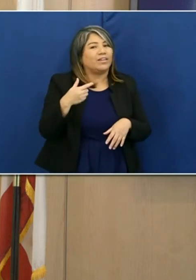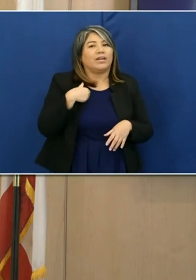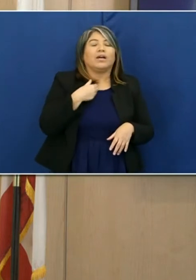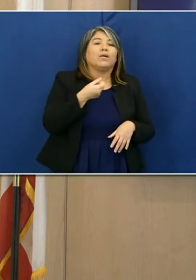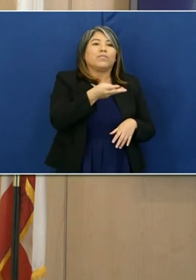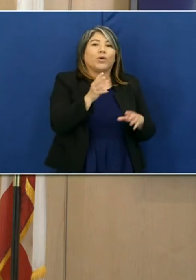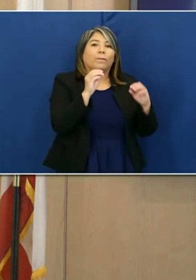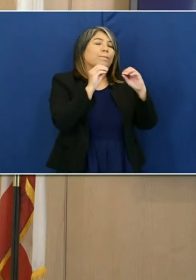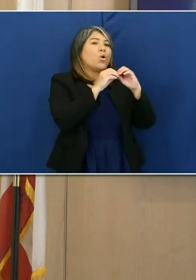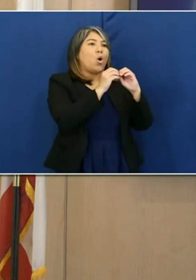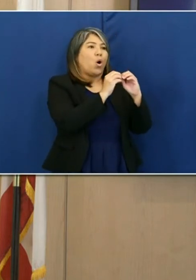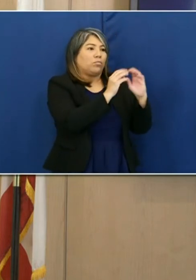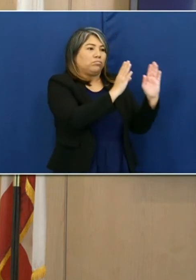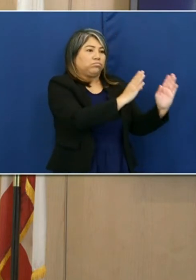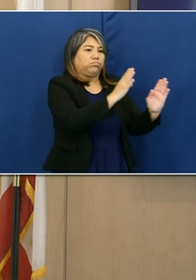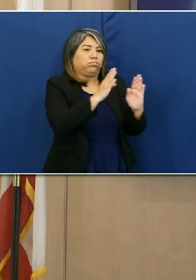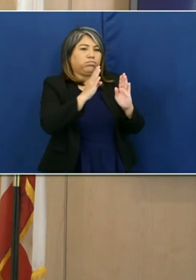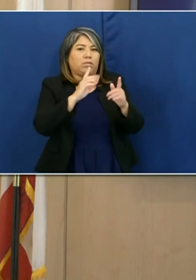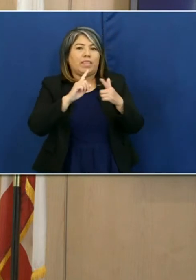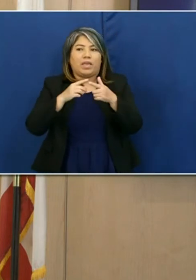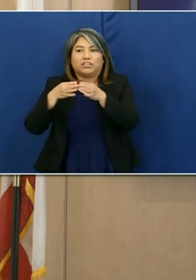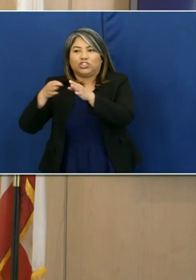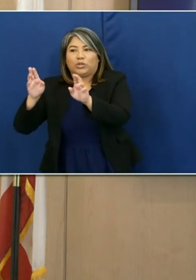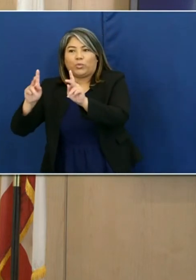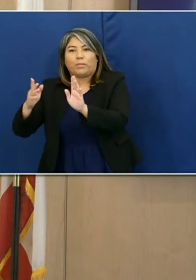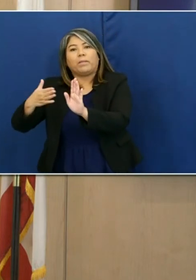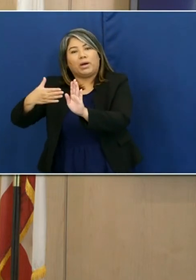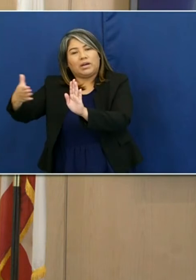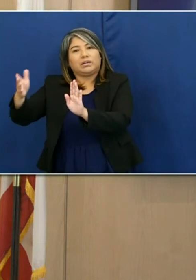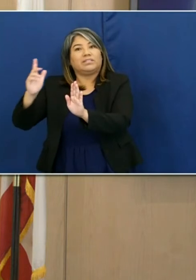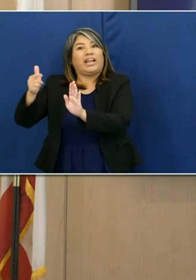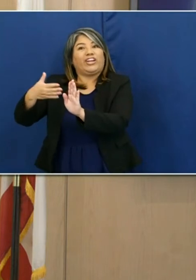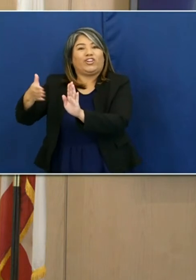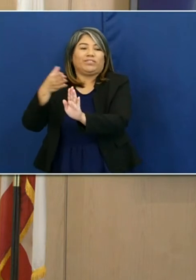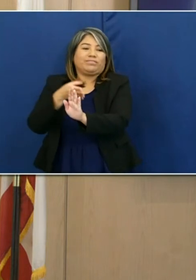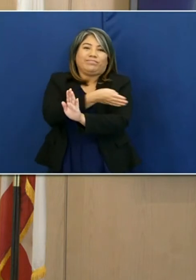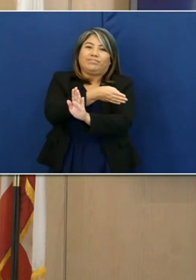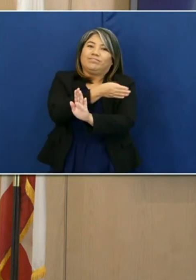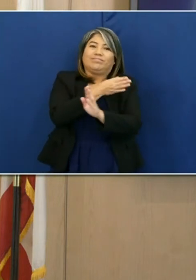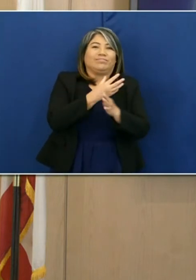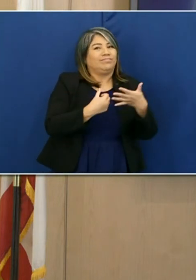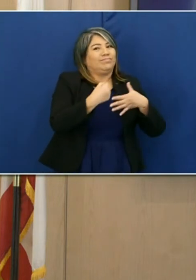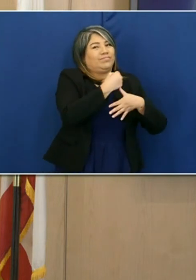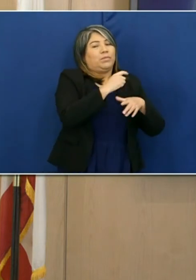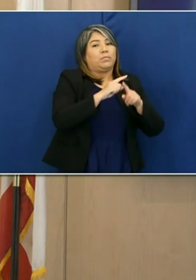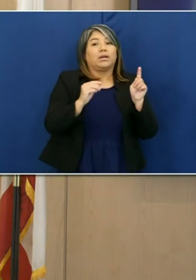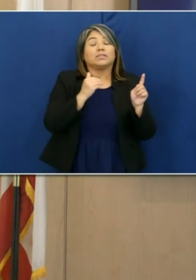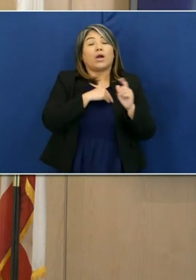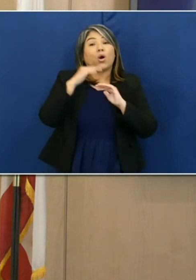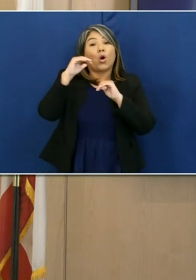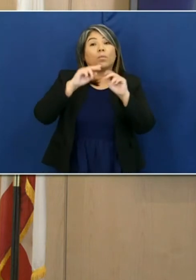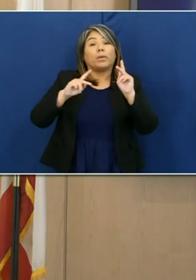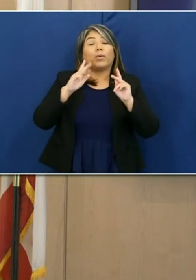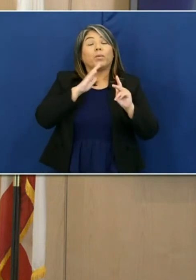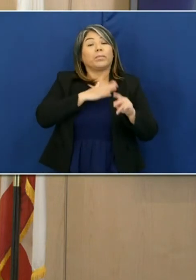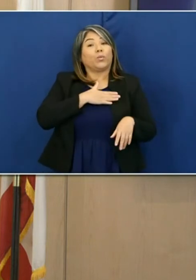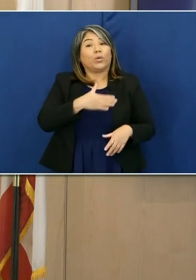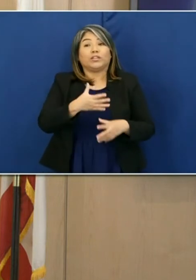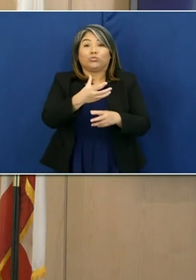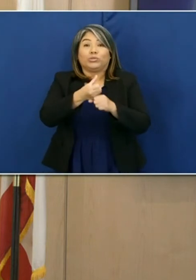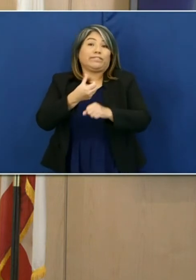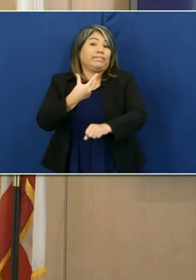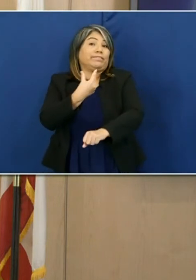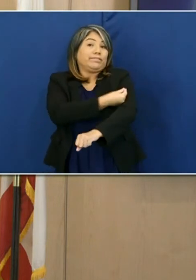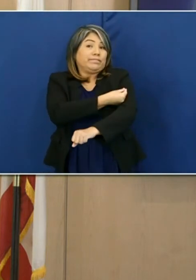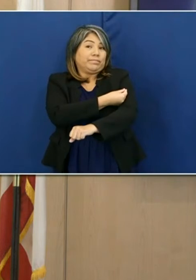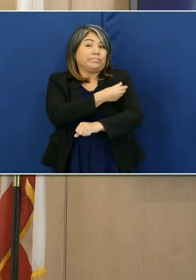get between here and there. But it is our hope that folks will be willing to receive the vaccine. We know